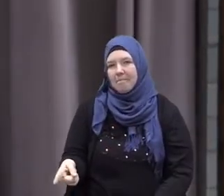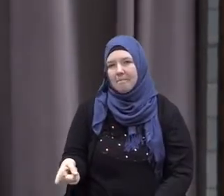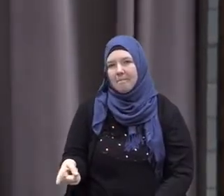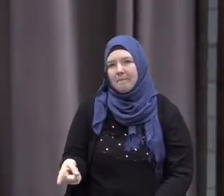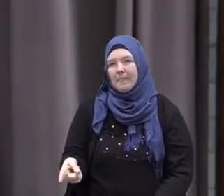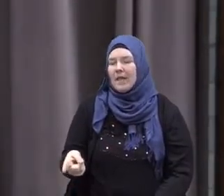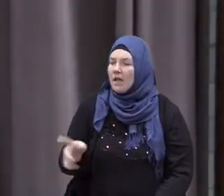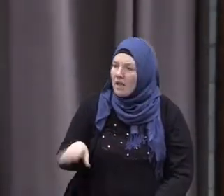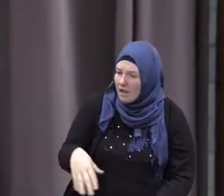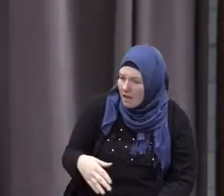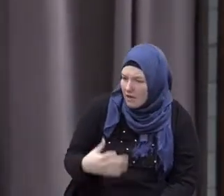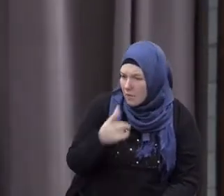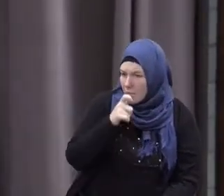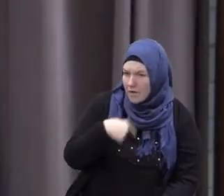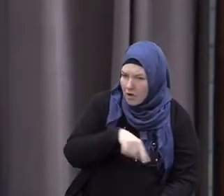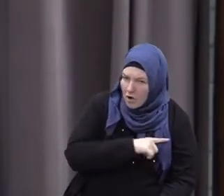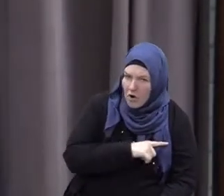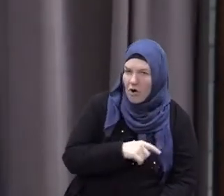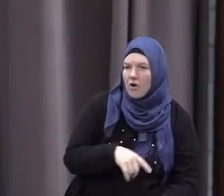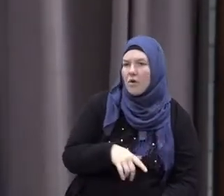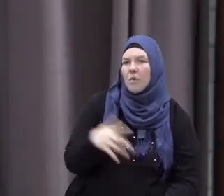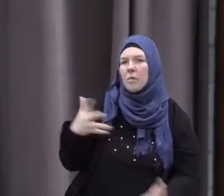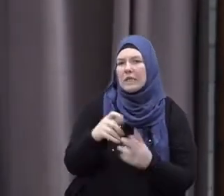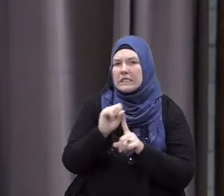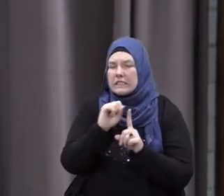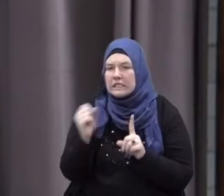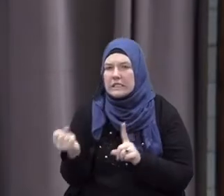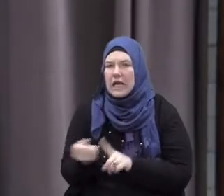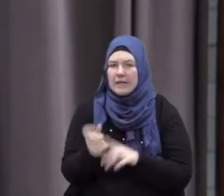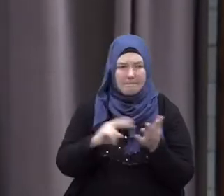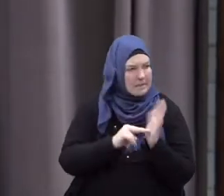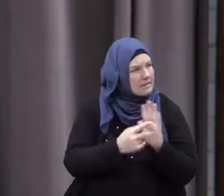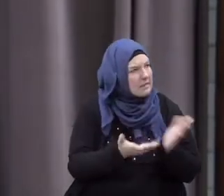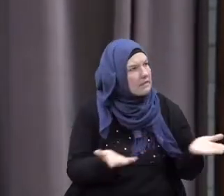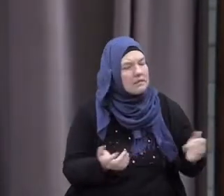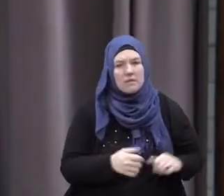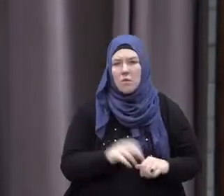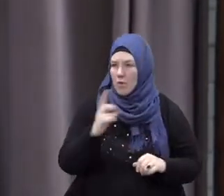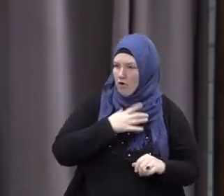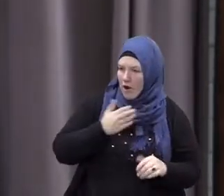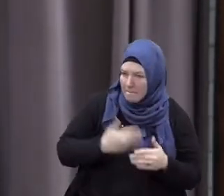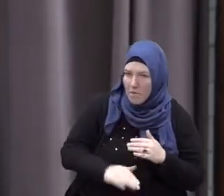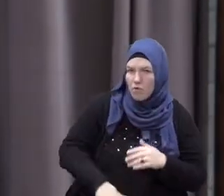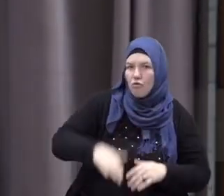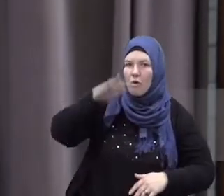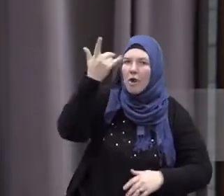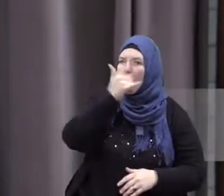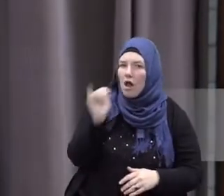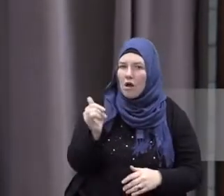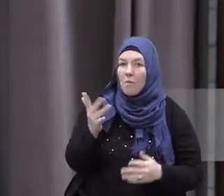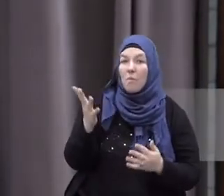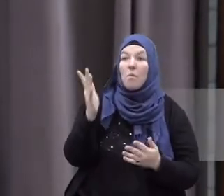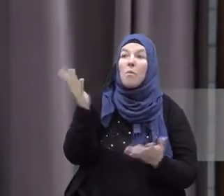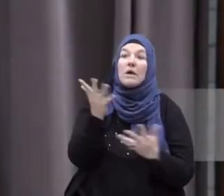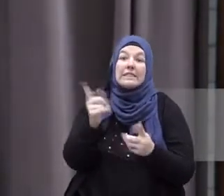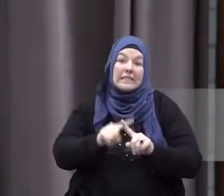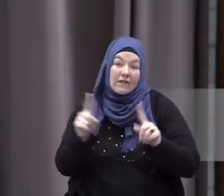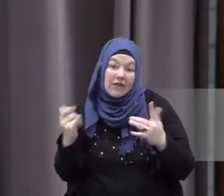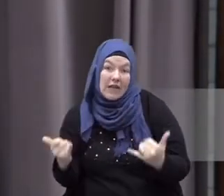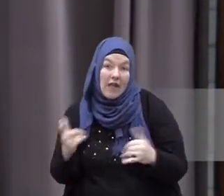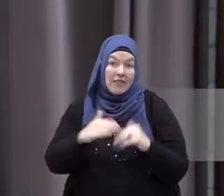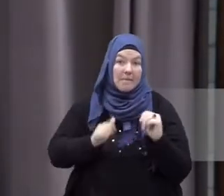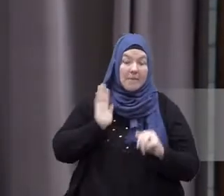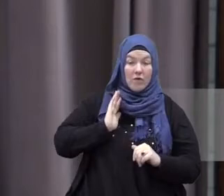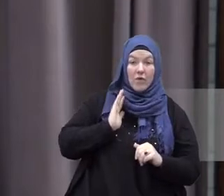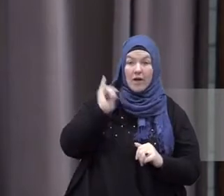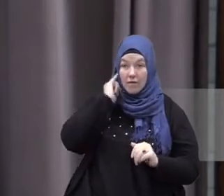on who we are and what the society stands for, what is common and what is different. Because